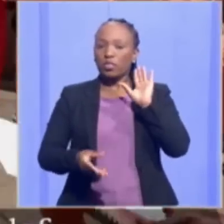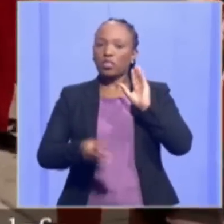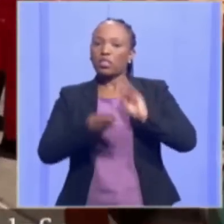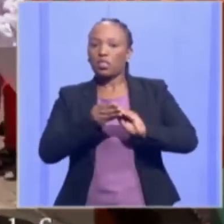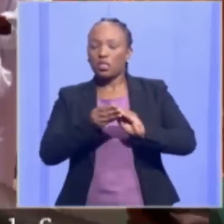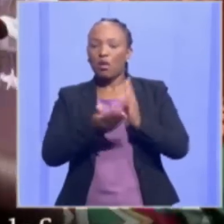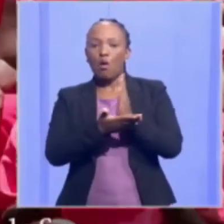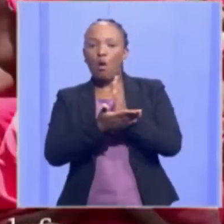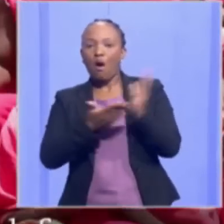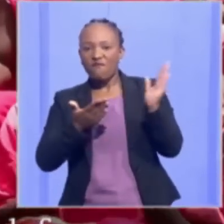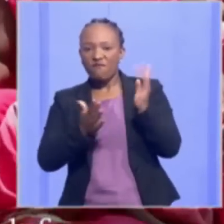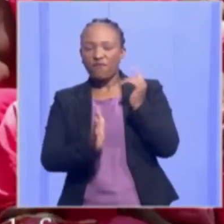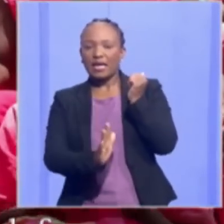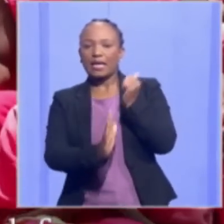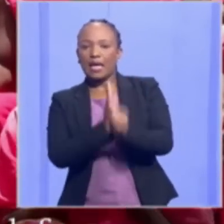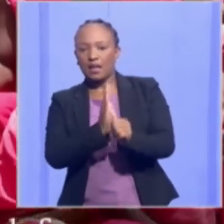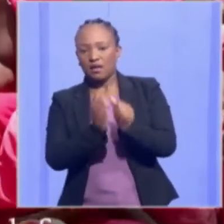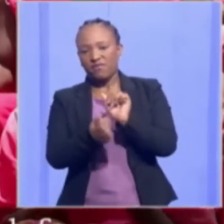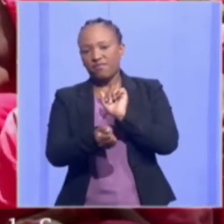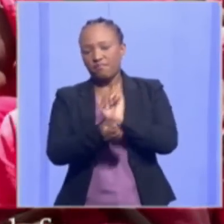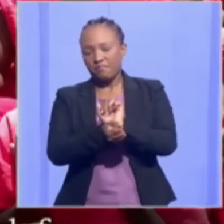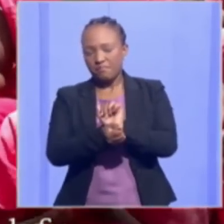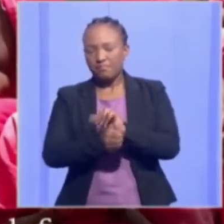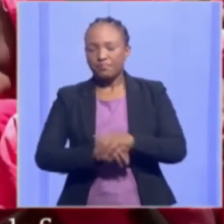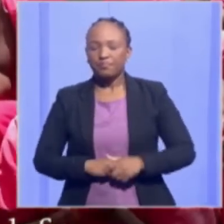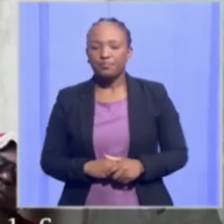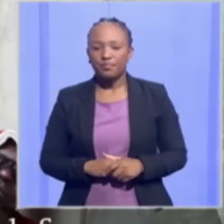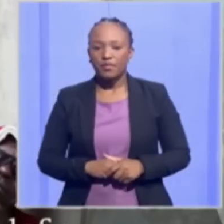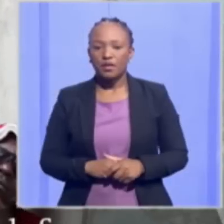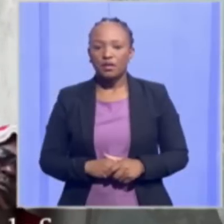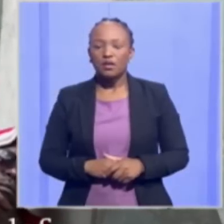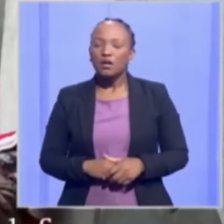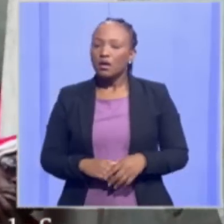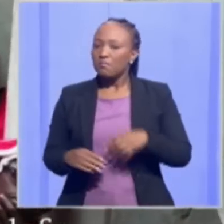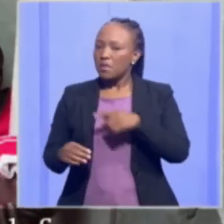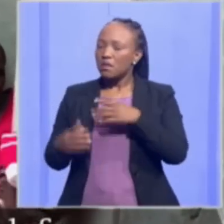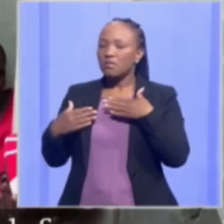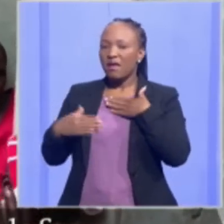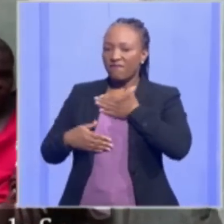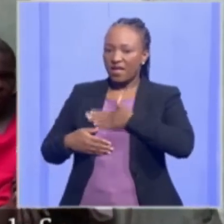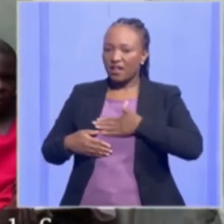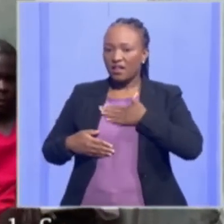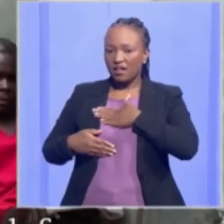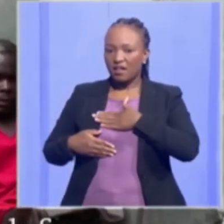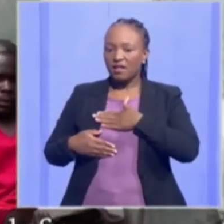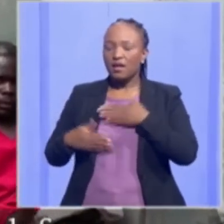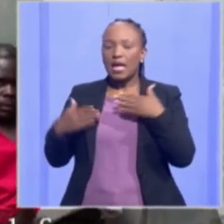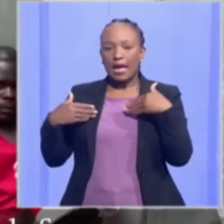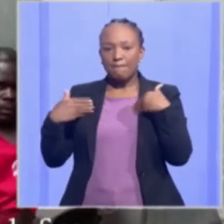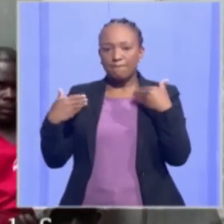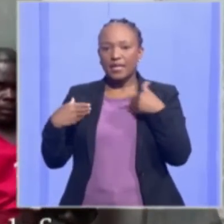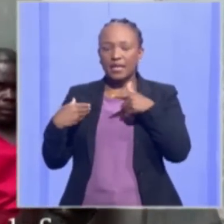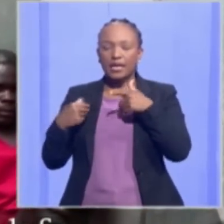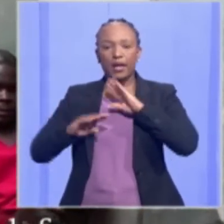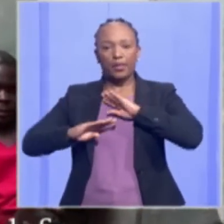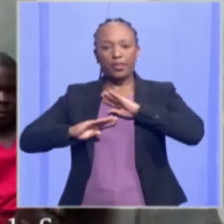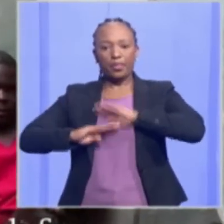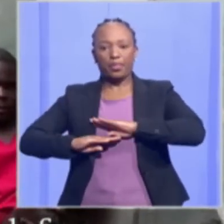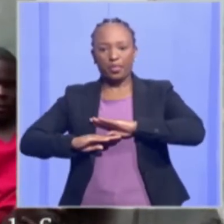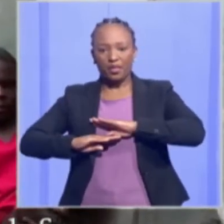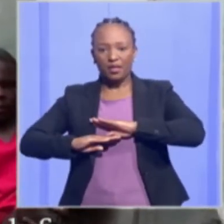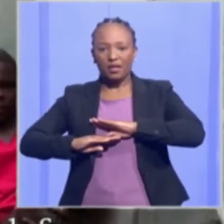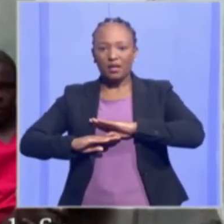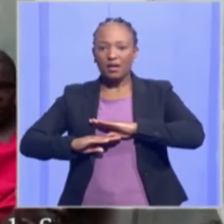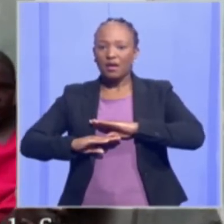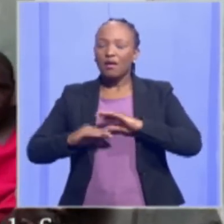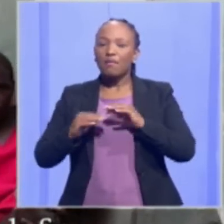kahlolo ya lefu ka molao. I'm feeling euphoric. I'm very happy. It feels like being born again. It's